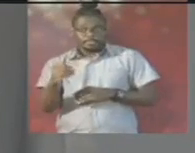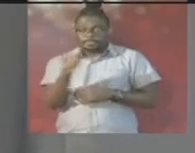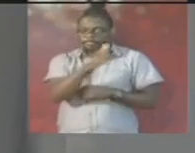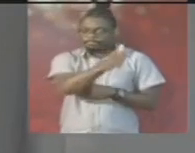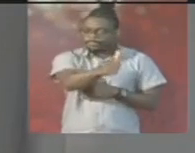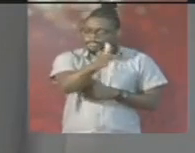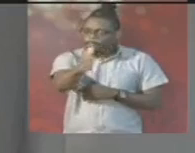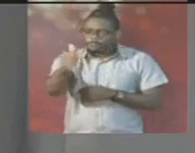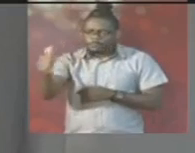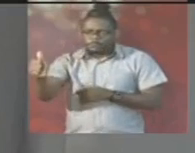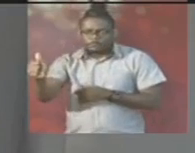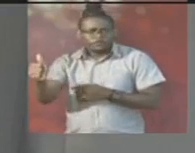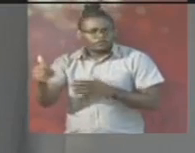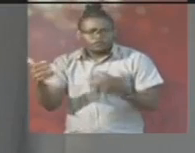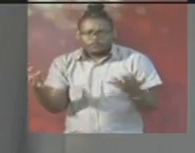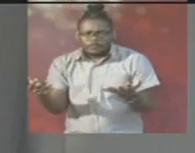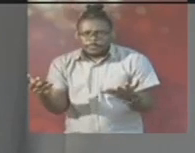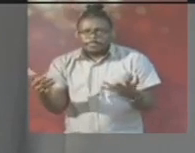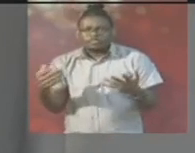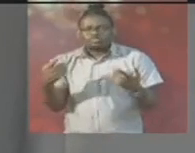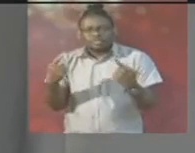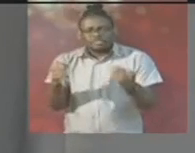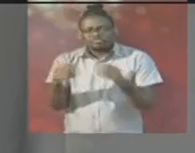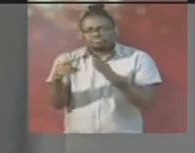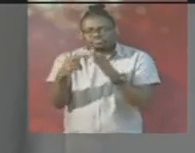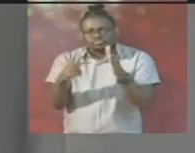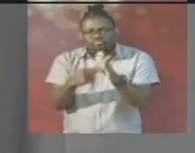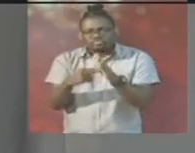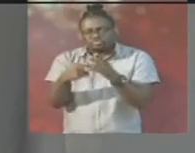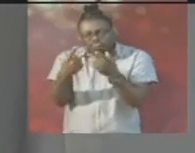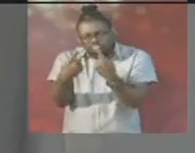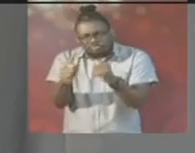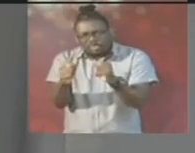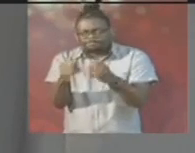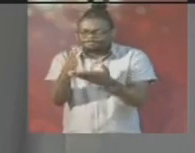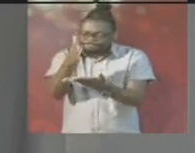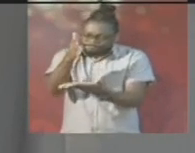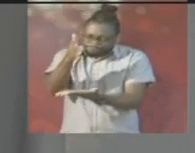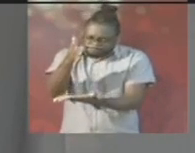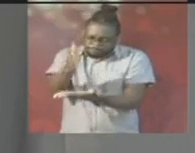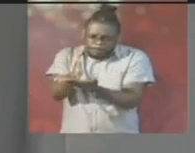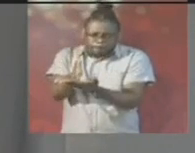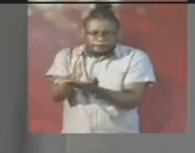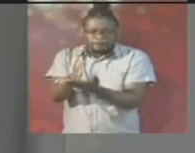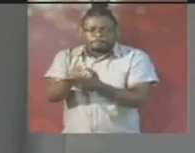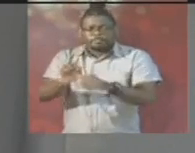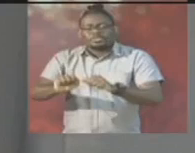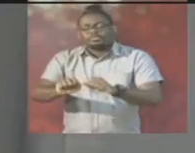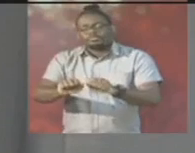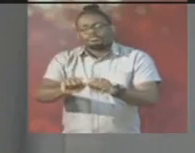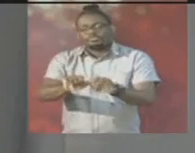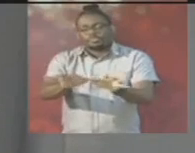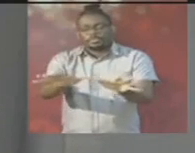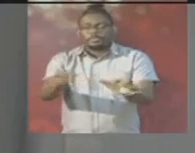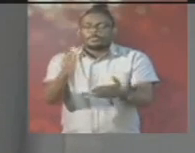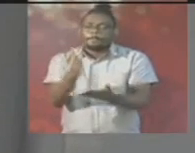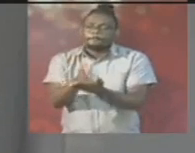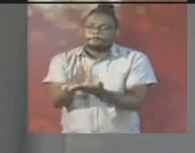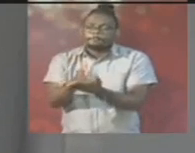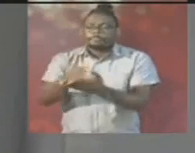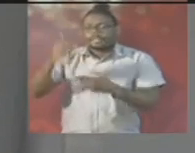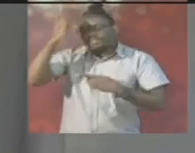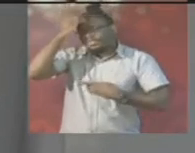to slow and stop the spread of infectious diseases, and in this